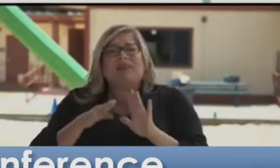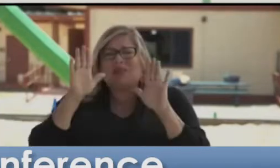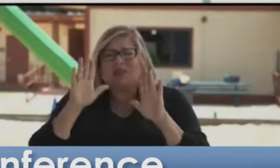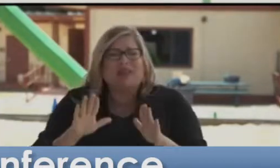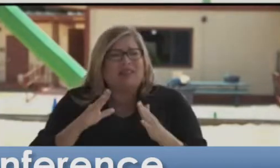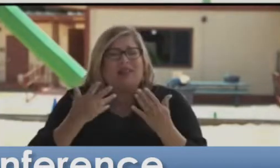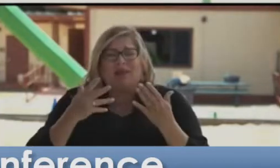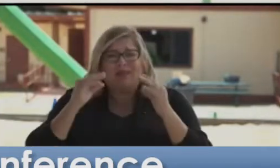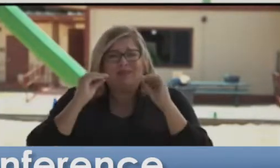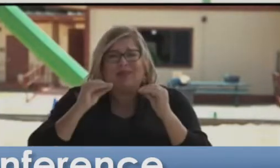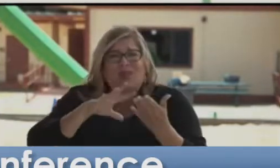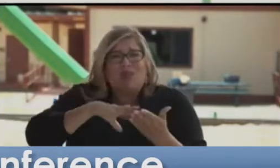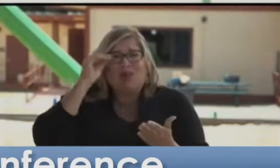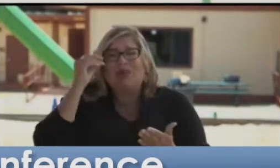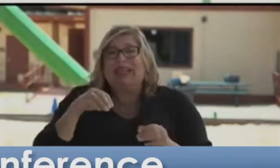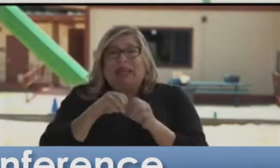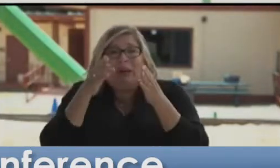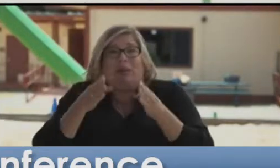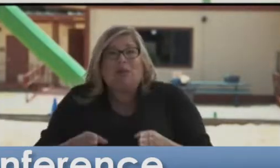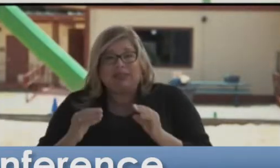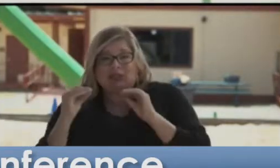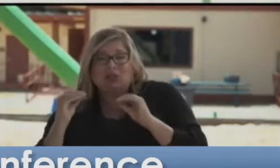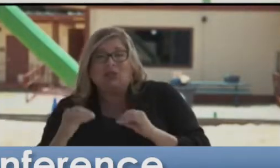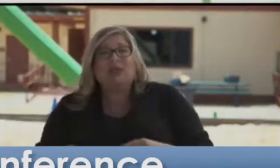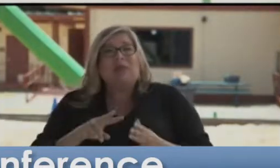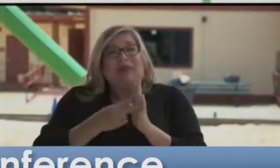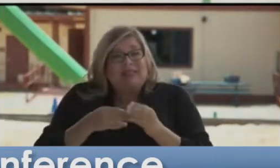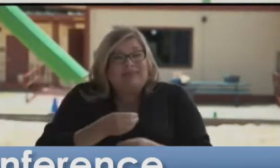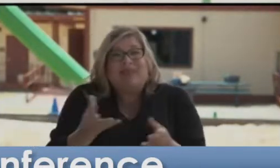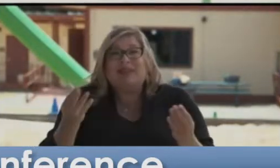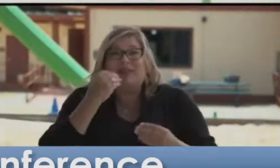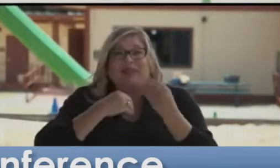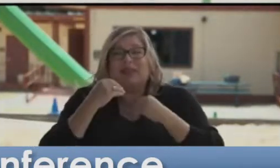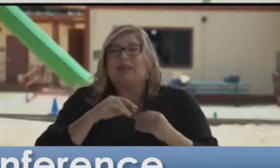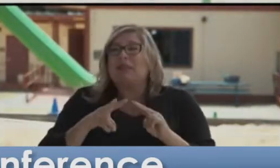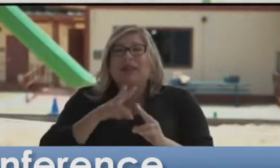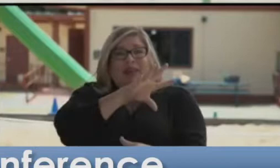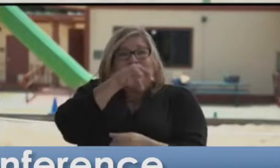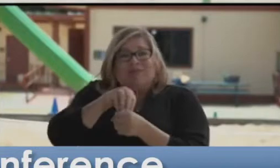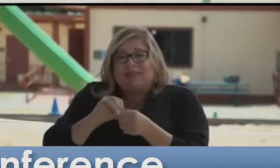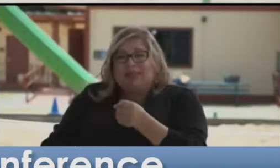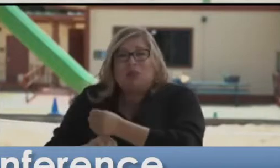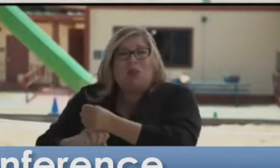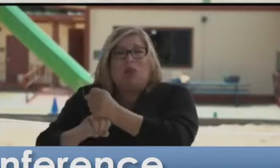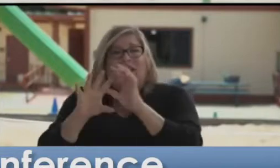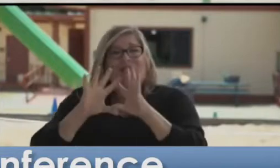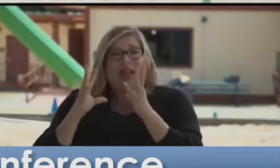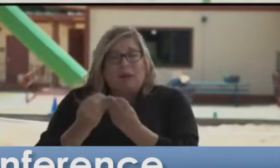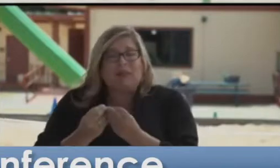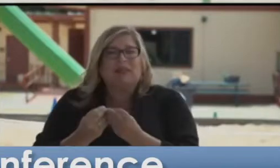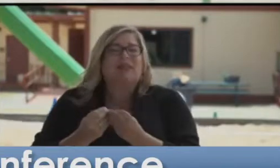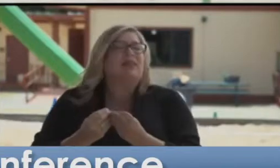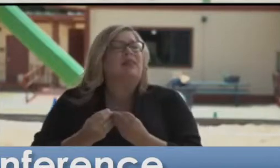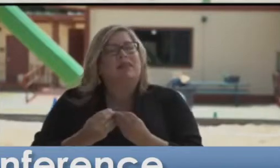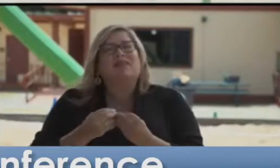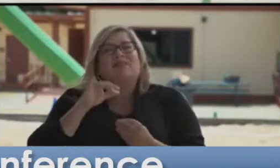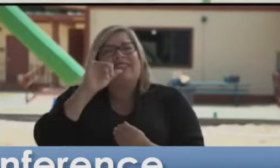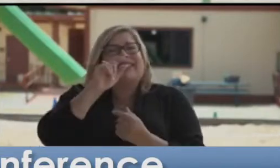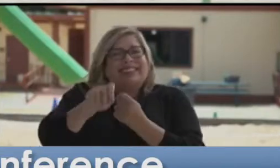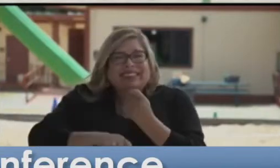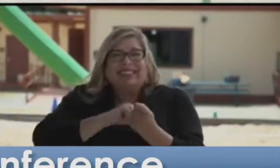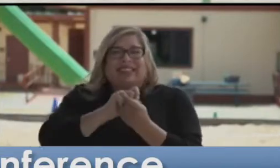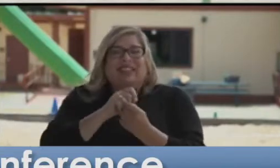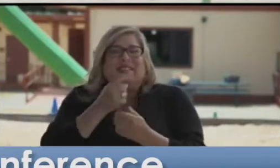in-person instruction. That means meals. That means family engagement to help families. That's exactly what you're